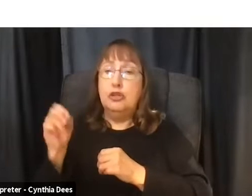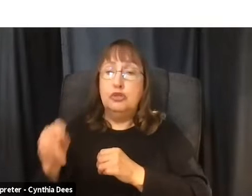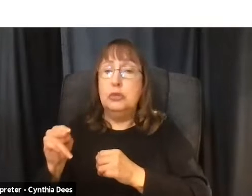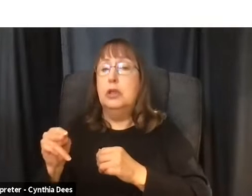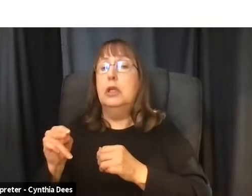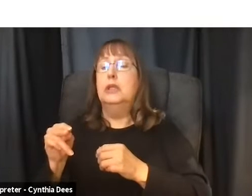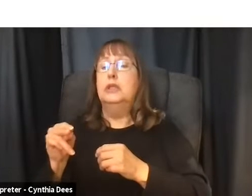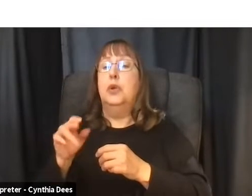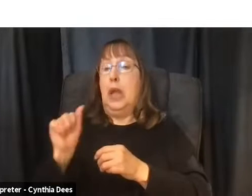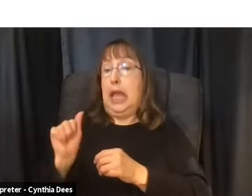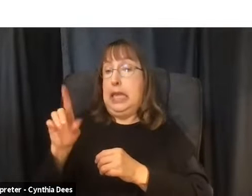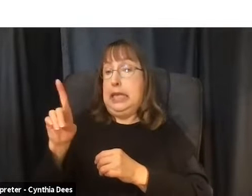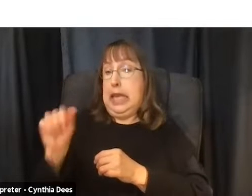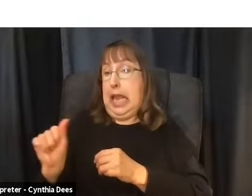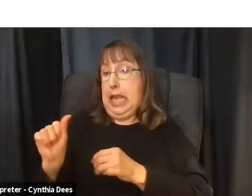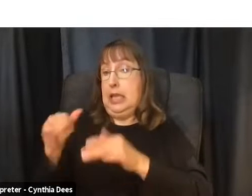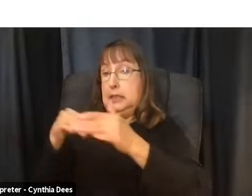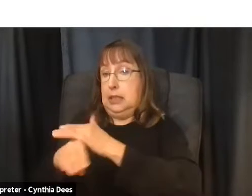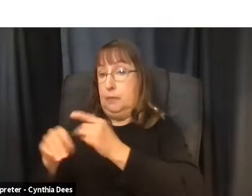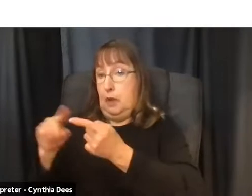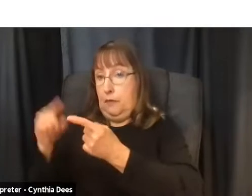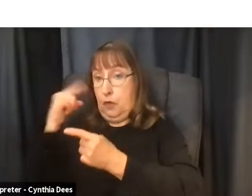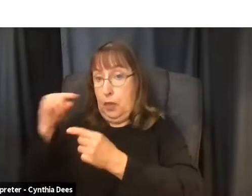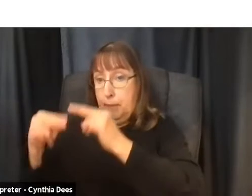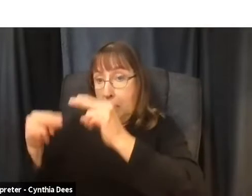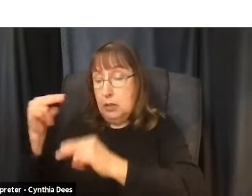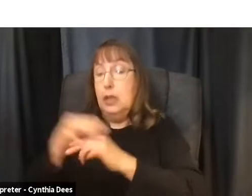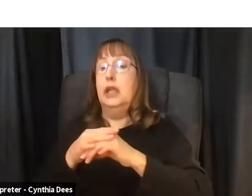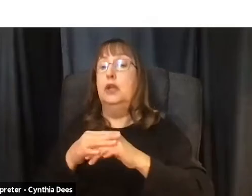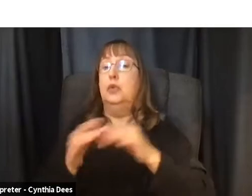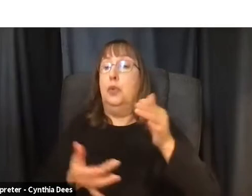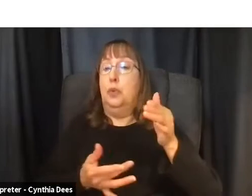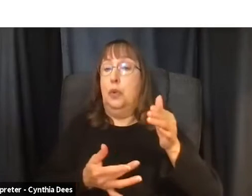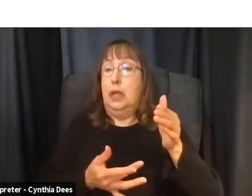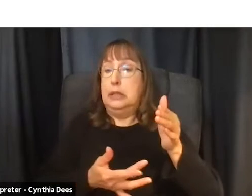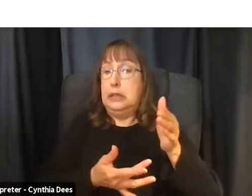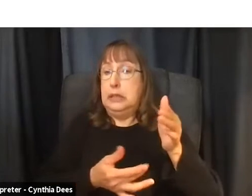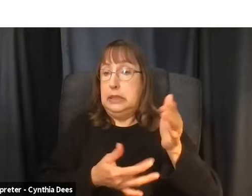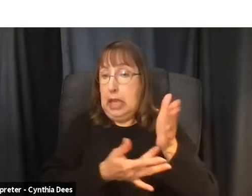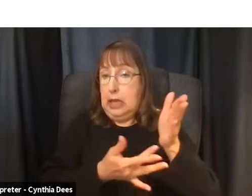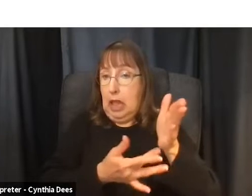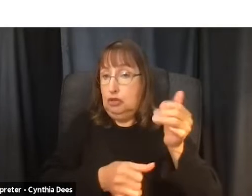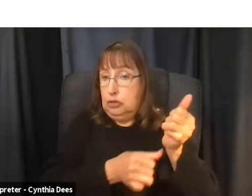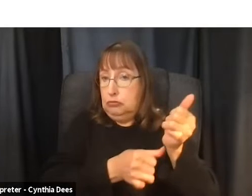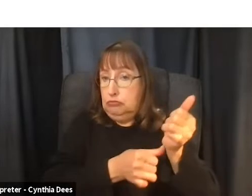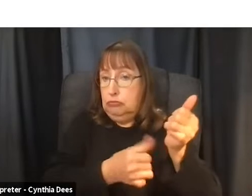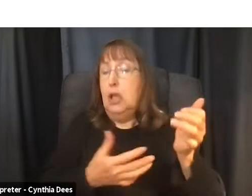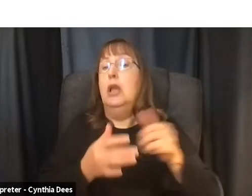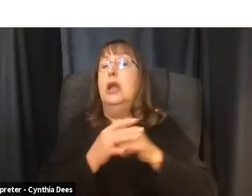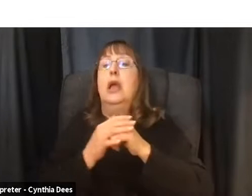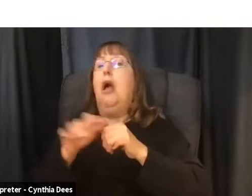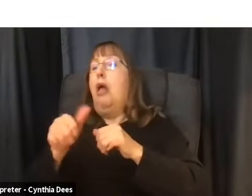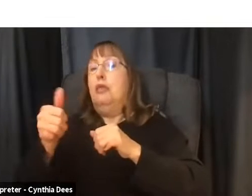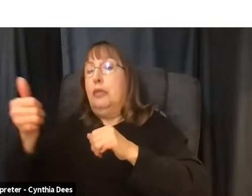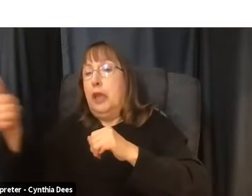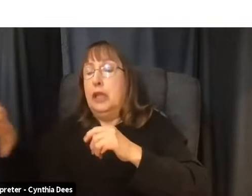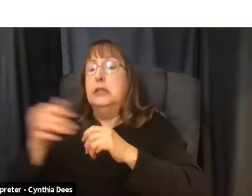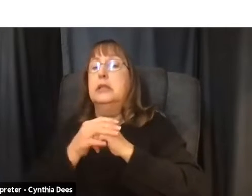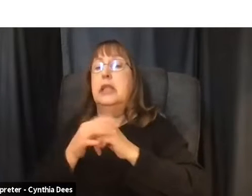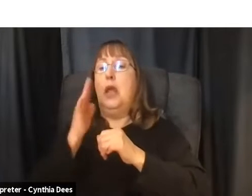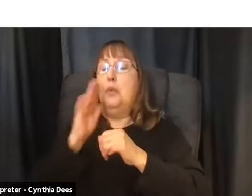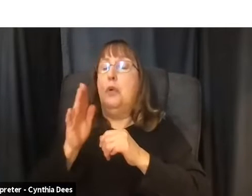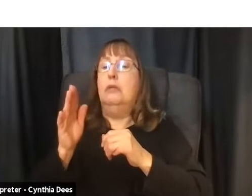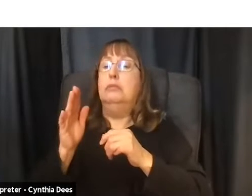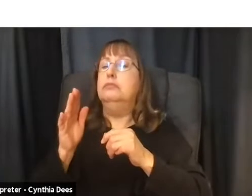ADA accessibility to buildings, assistive technology, prayer rooms, nursing rooms, obviously multiple other things that are going to come into